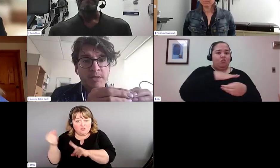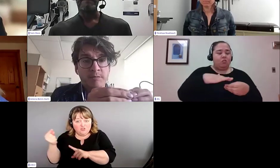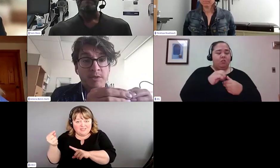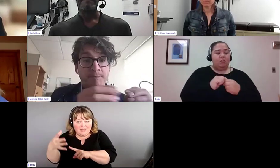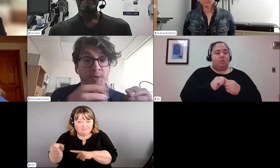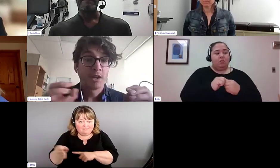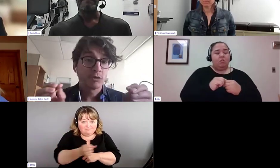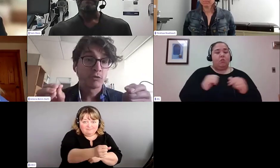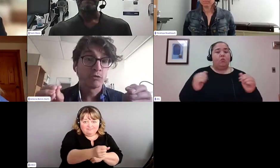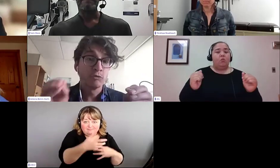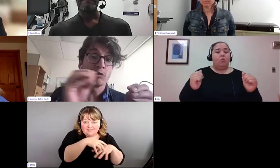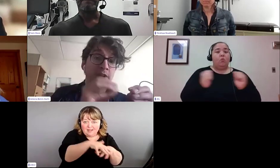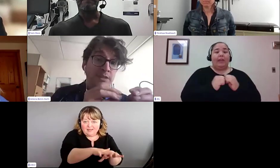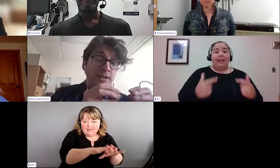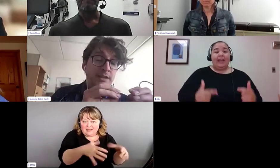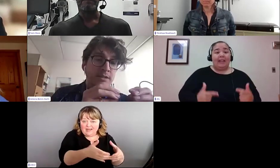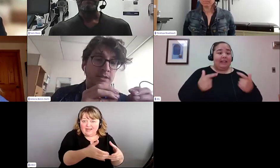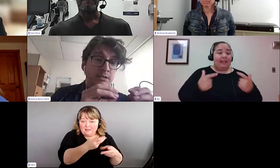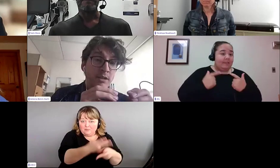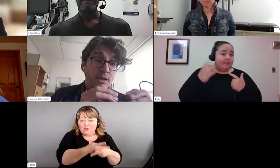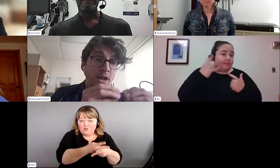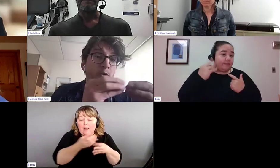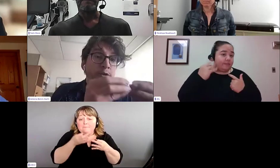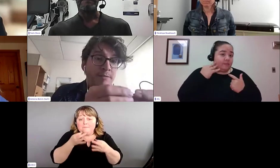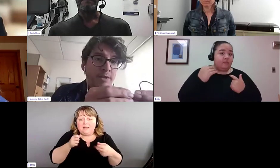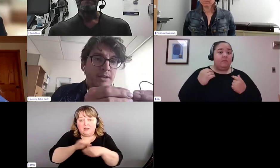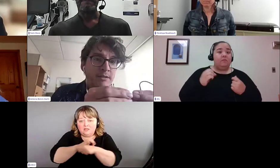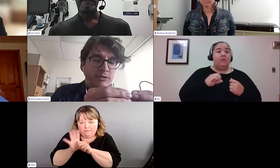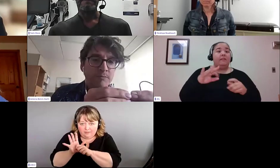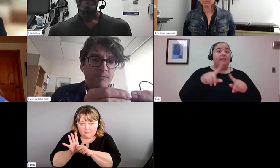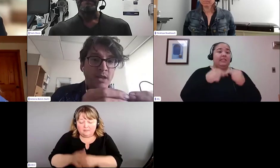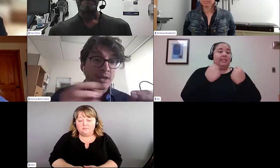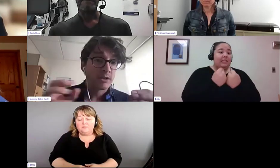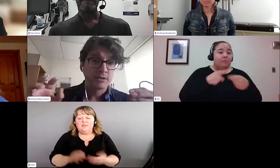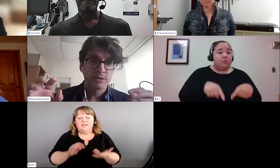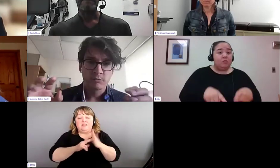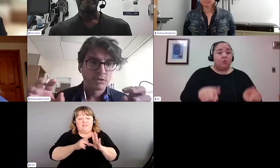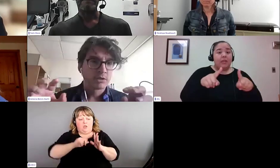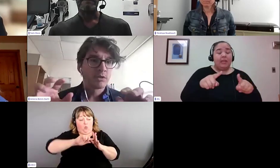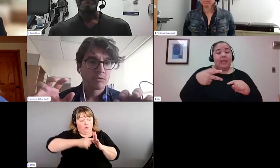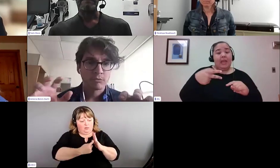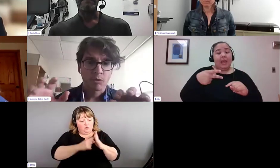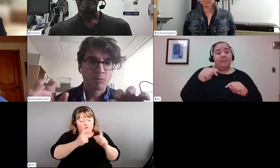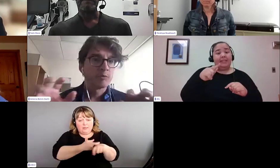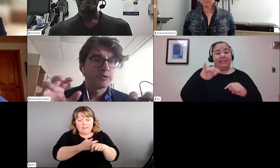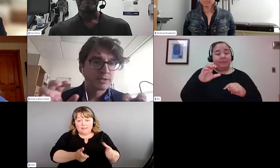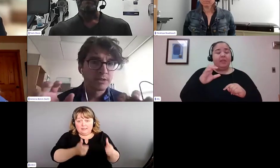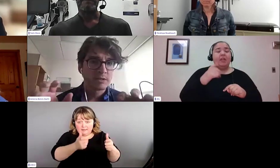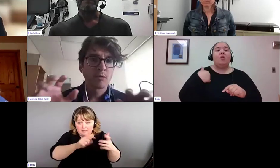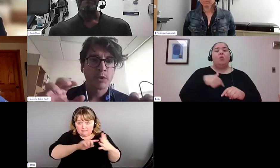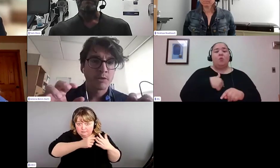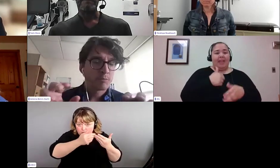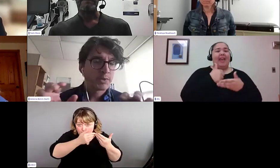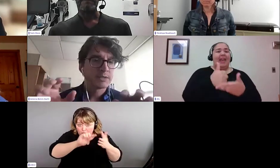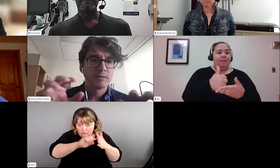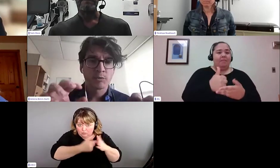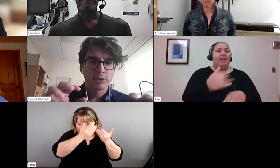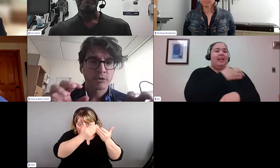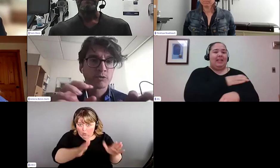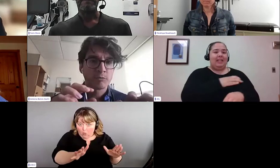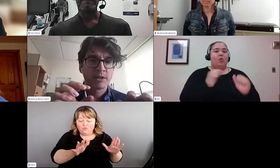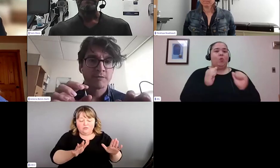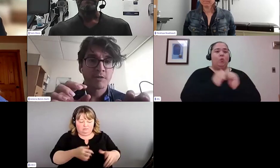with a life experience of the team during the pandemic. So we were helping the clinic in their